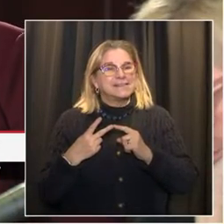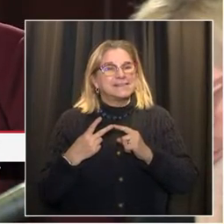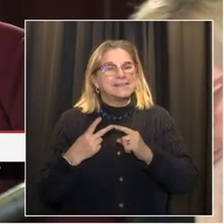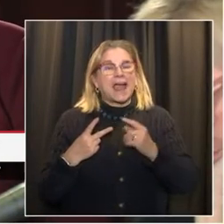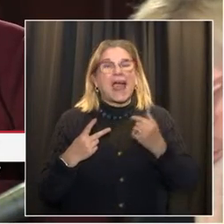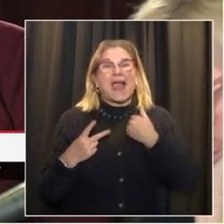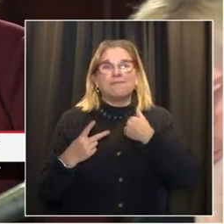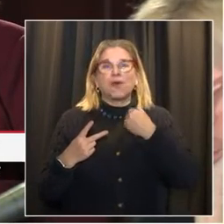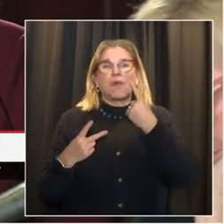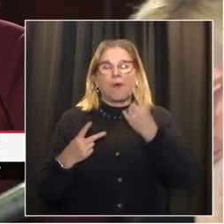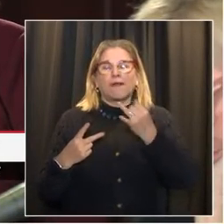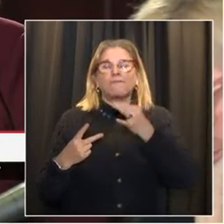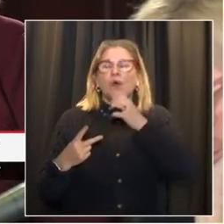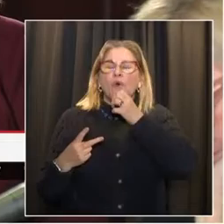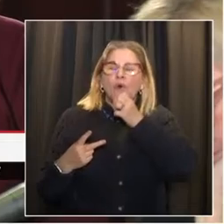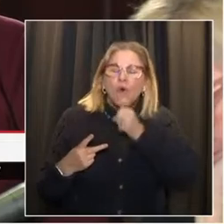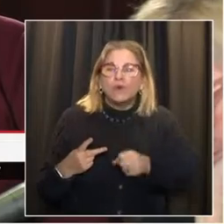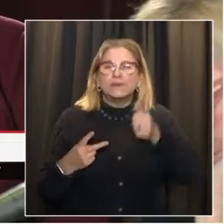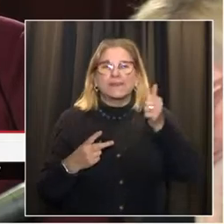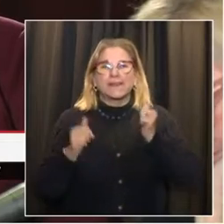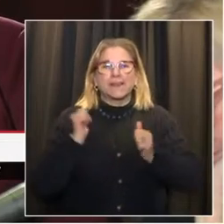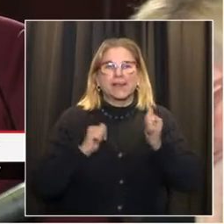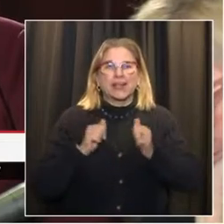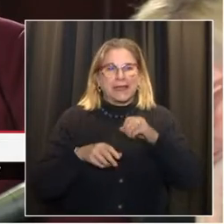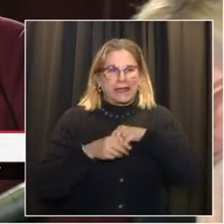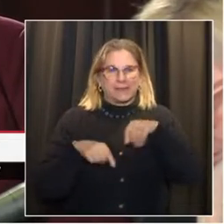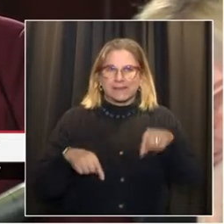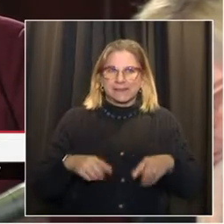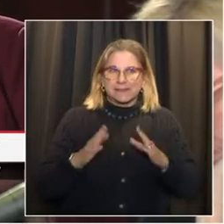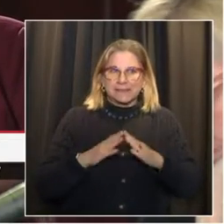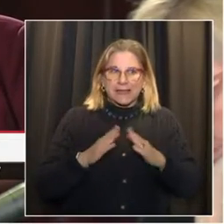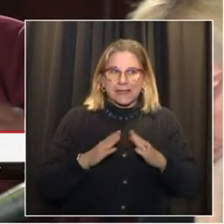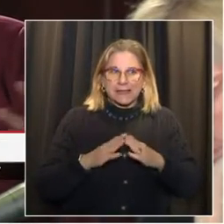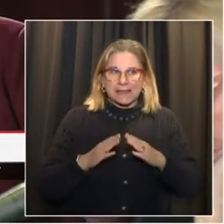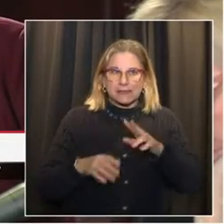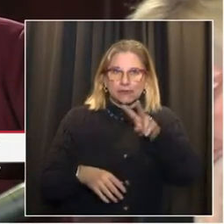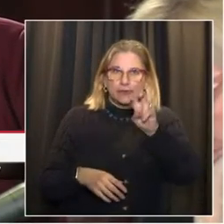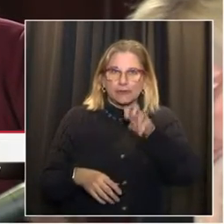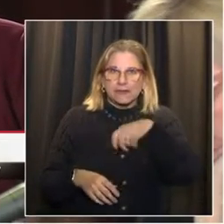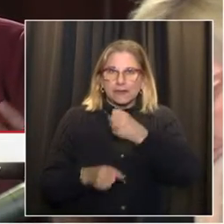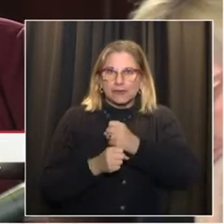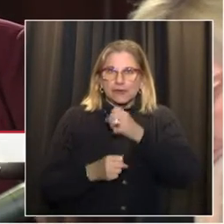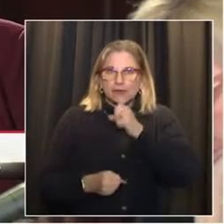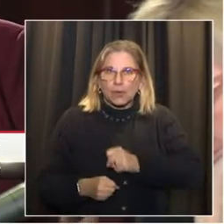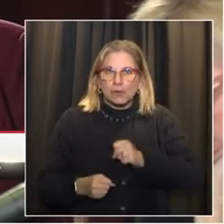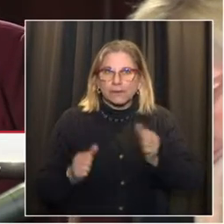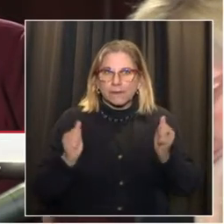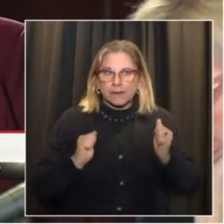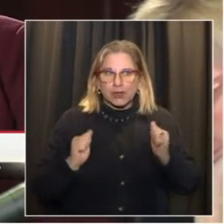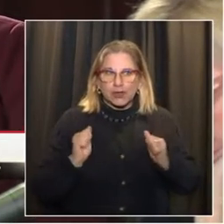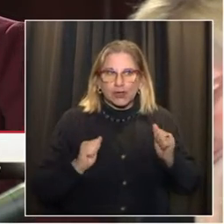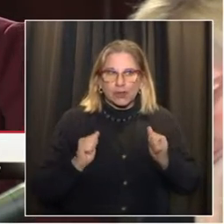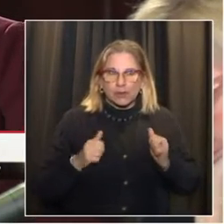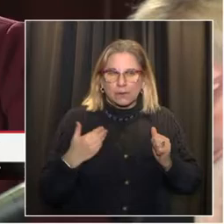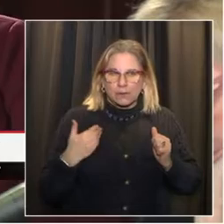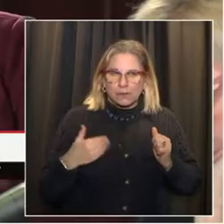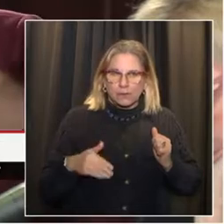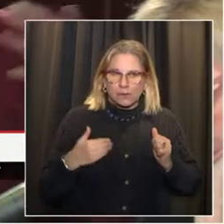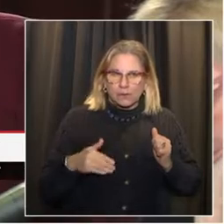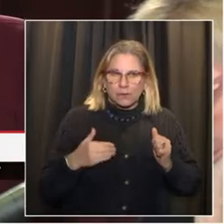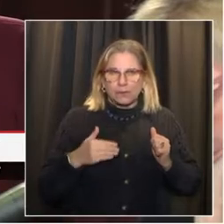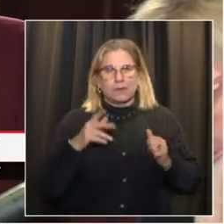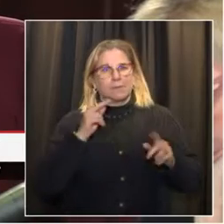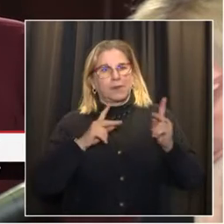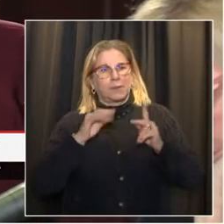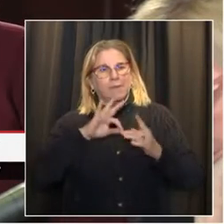about theater is that it's not limited. I mean, it attracts a broad audience of all ages. It's for children